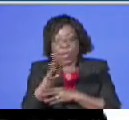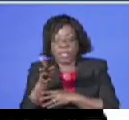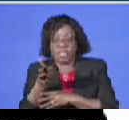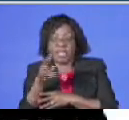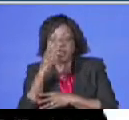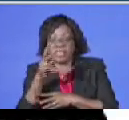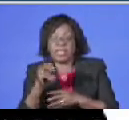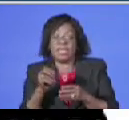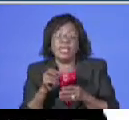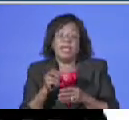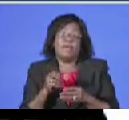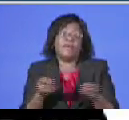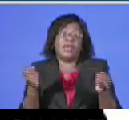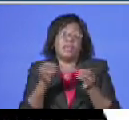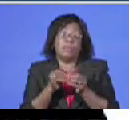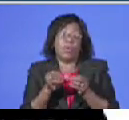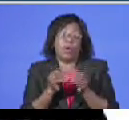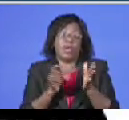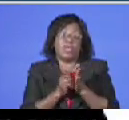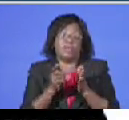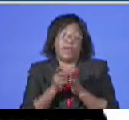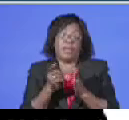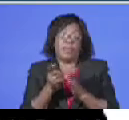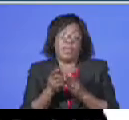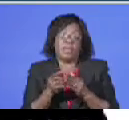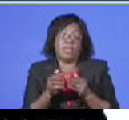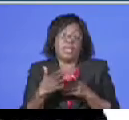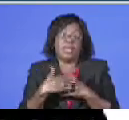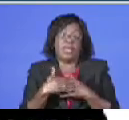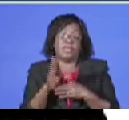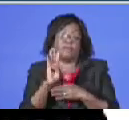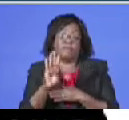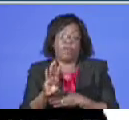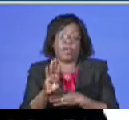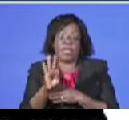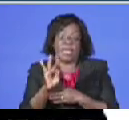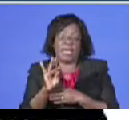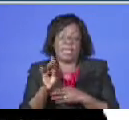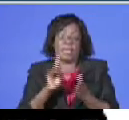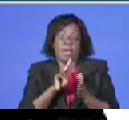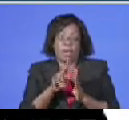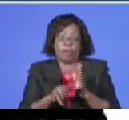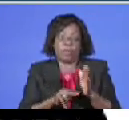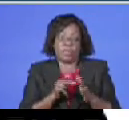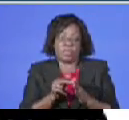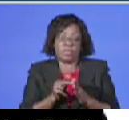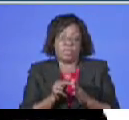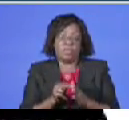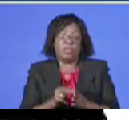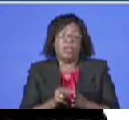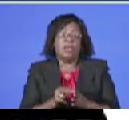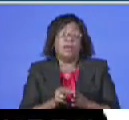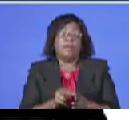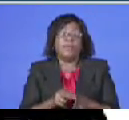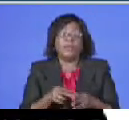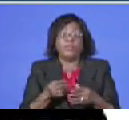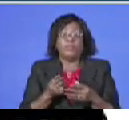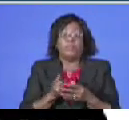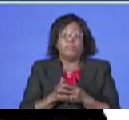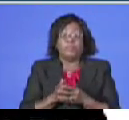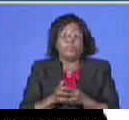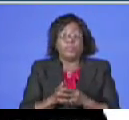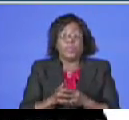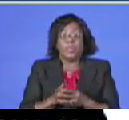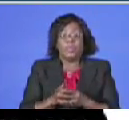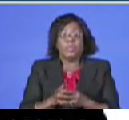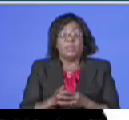further intensification of the system is likely within the next 48 hours. But until then, we're looking at a 70% chance, and as we said,